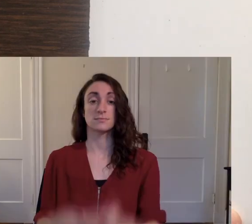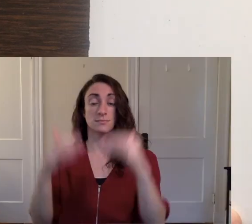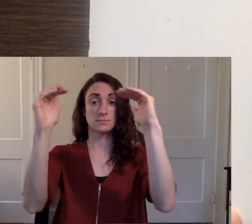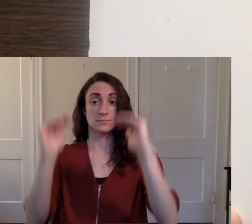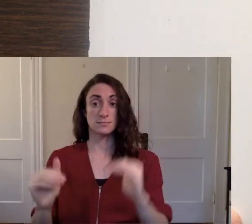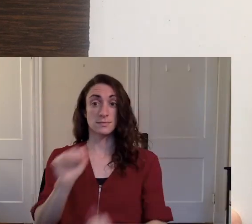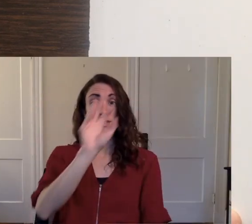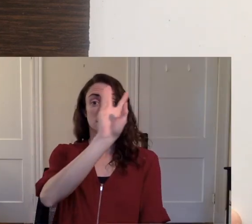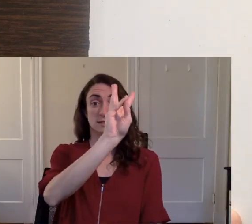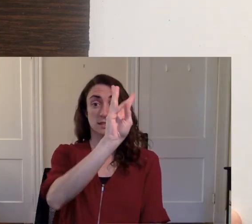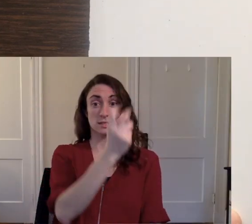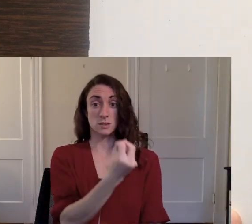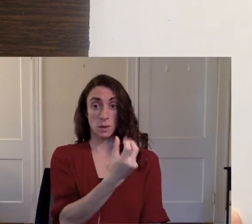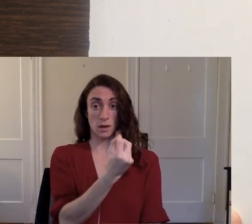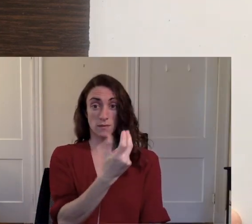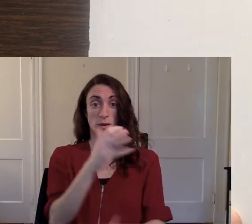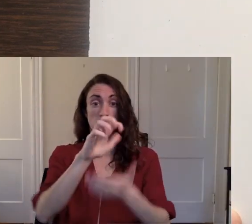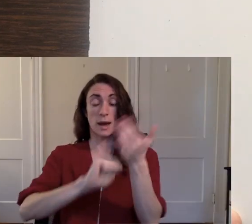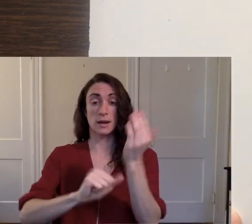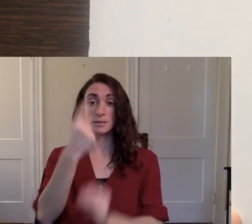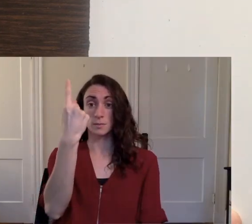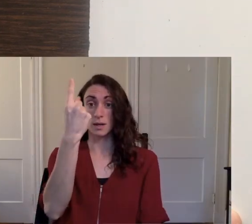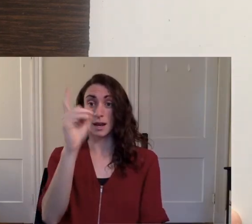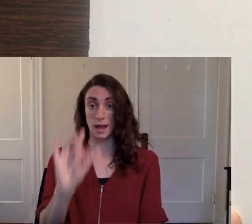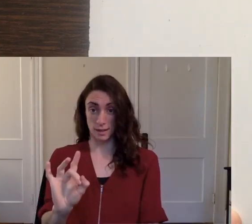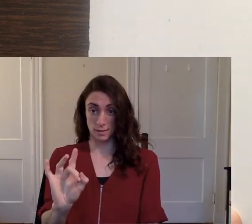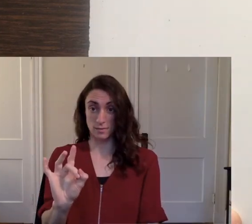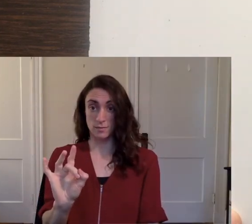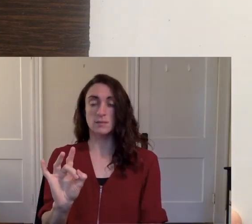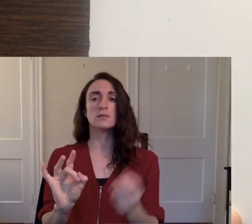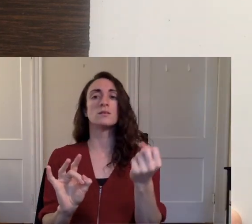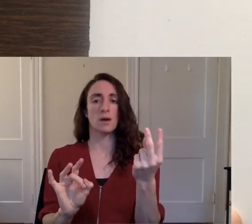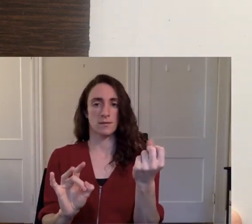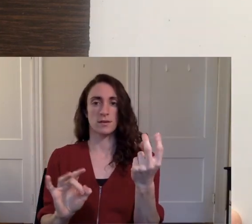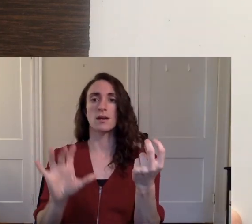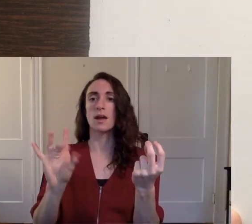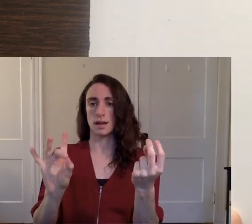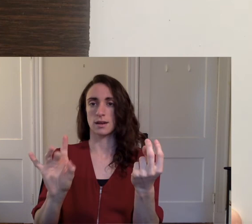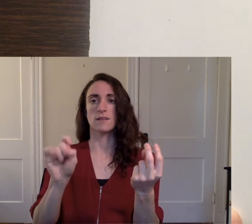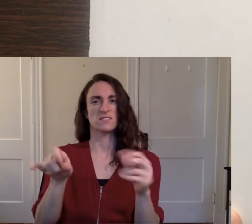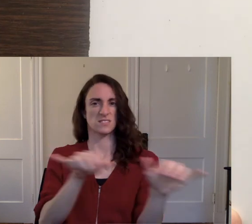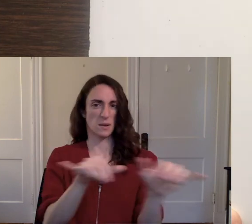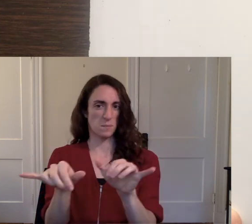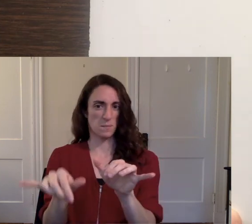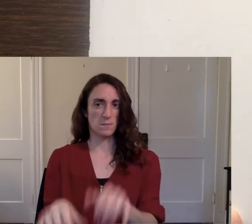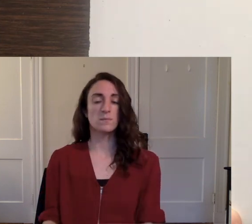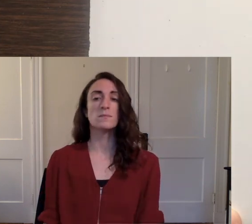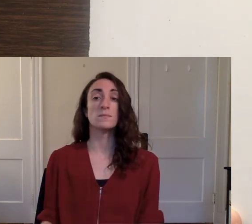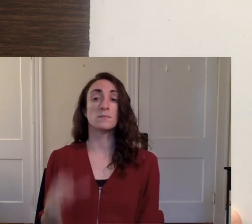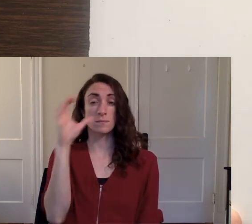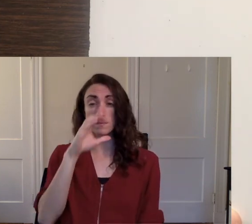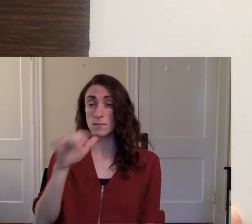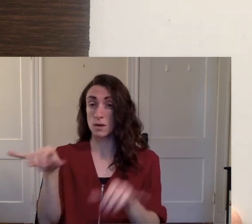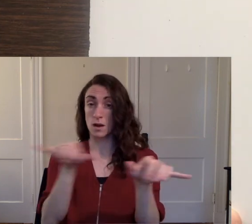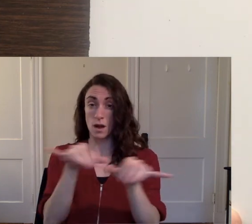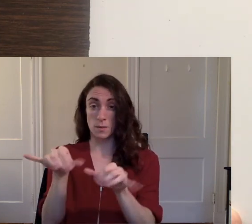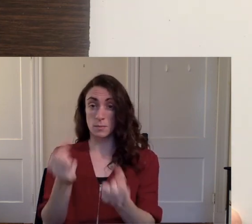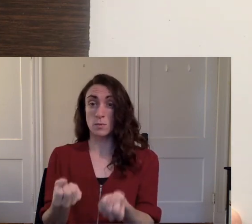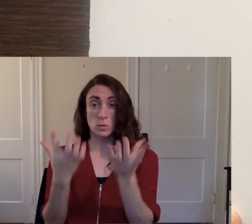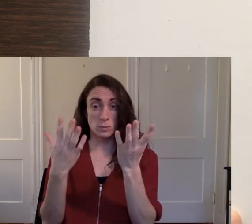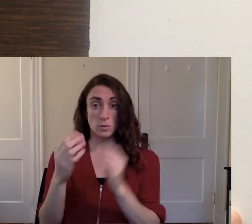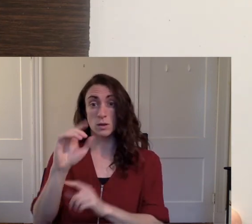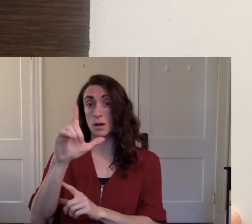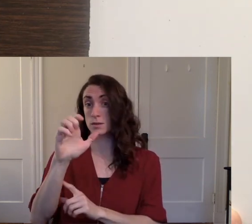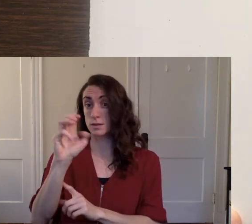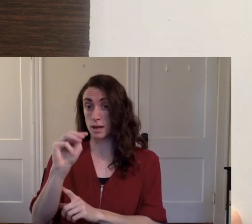example with unlike denominators, 6/12 minus 1/8. So we want to get 12 and 8 to a common denominator. The LCM of